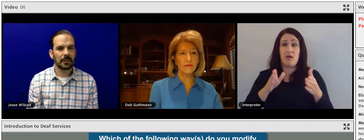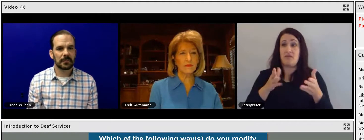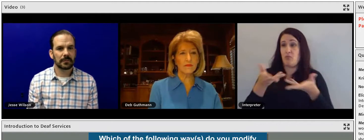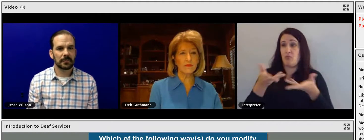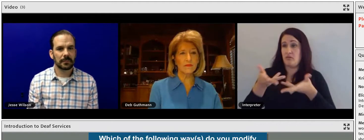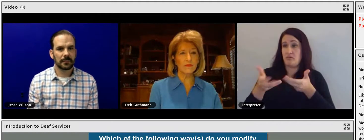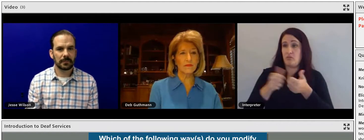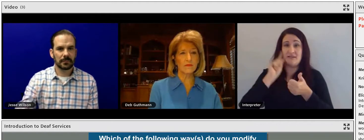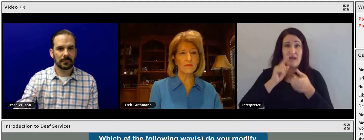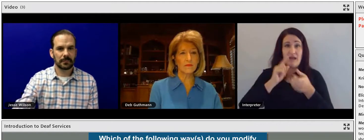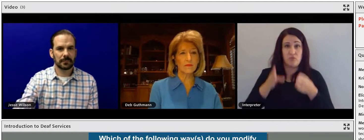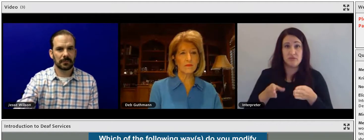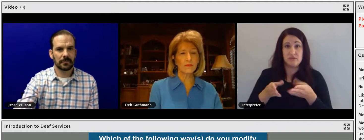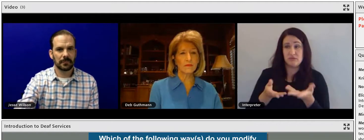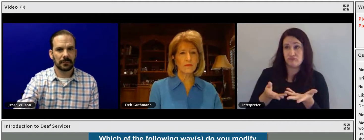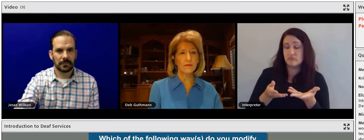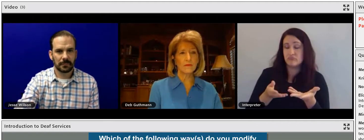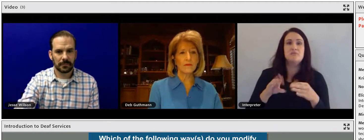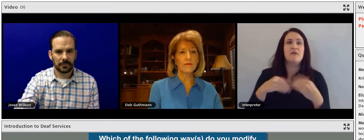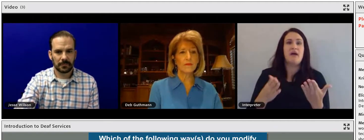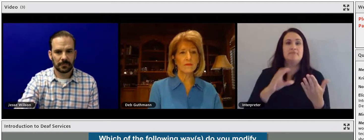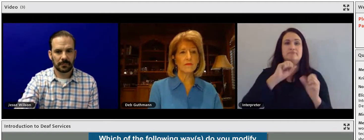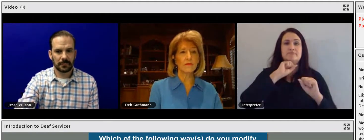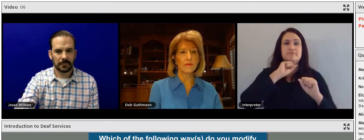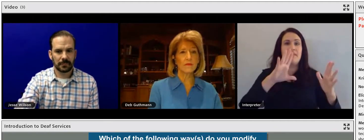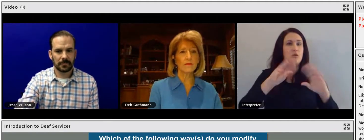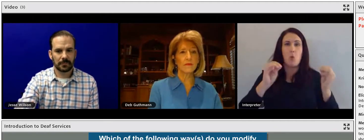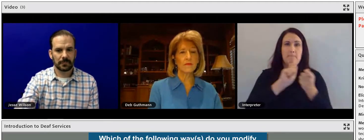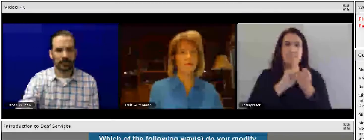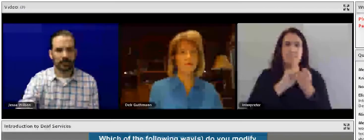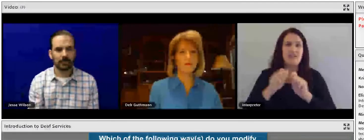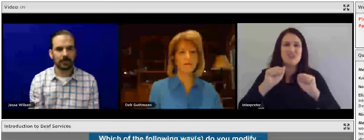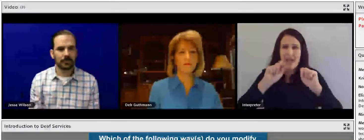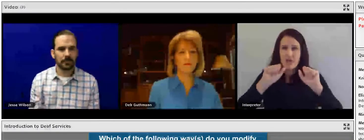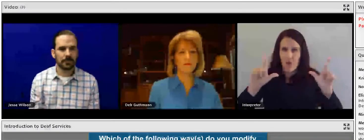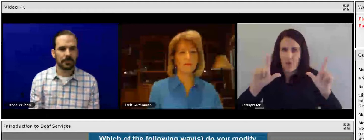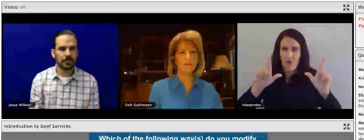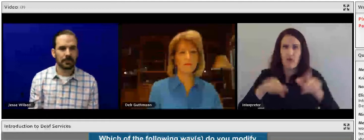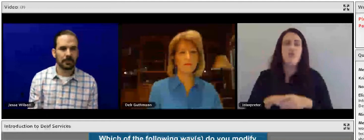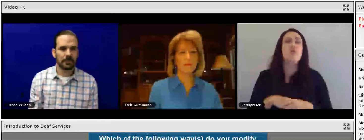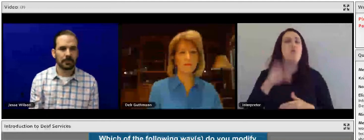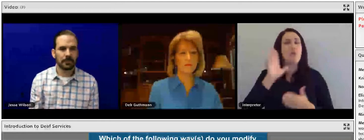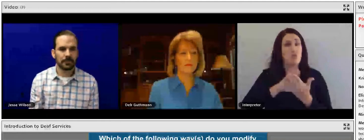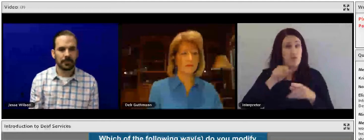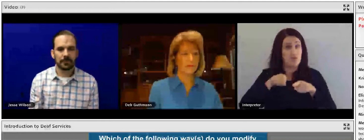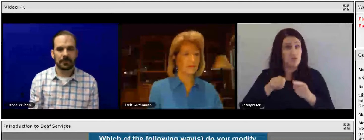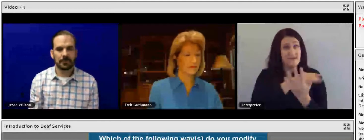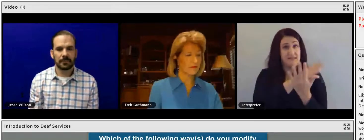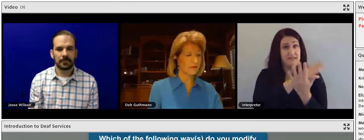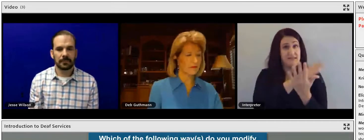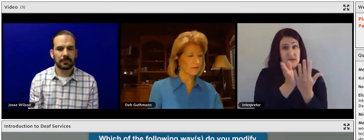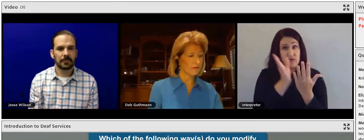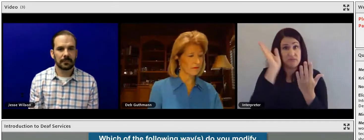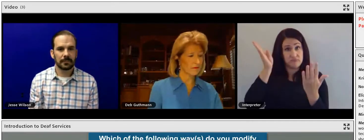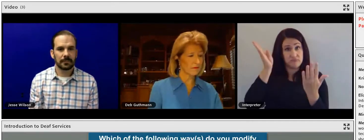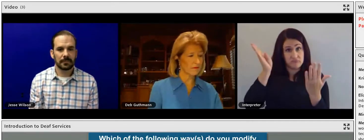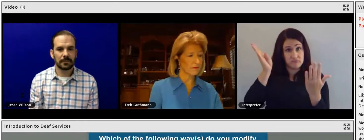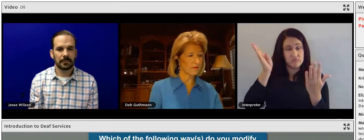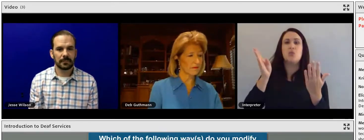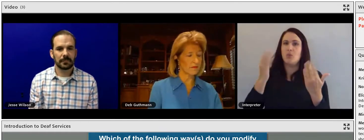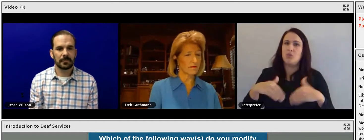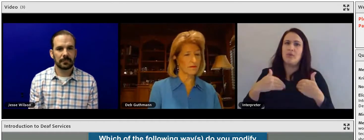person was to provide absolutely no modification at all. And as we're going to learn through this series, that sets people up